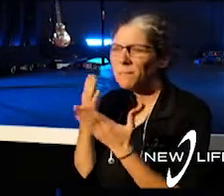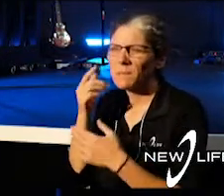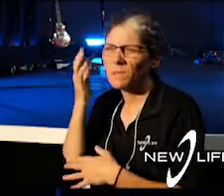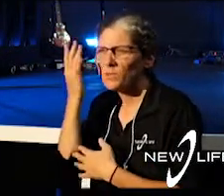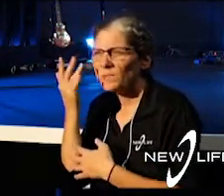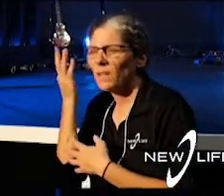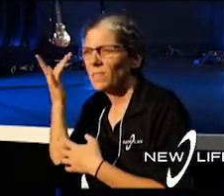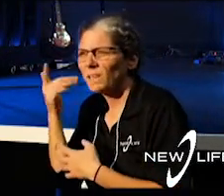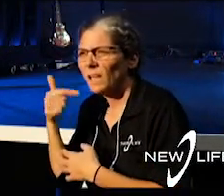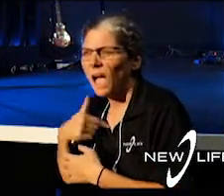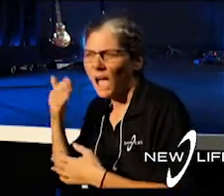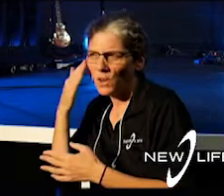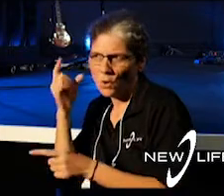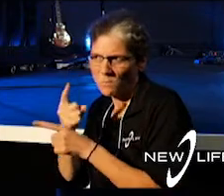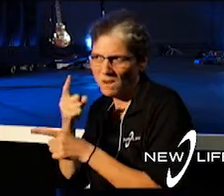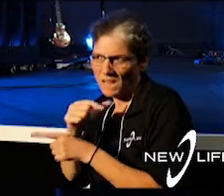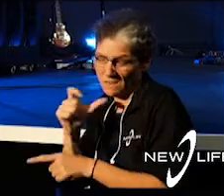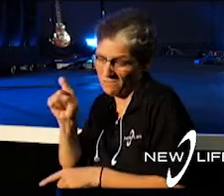right.